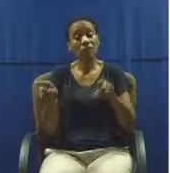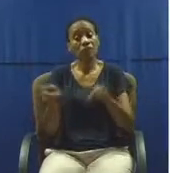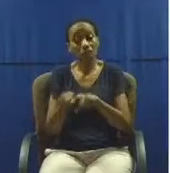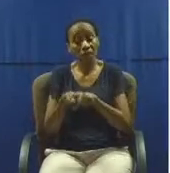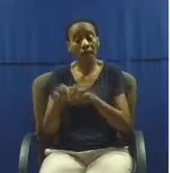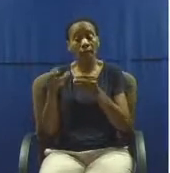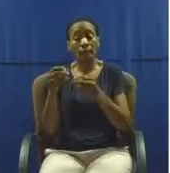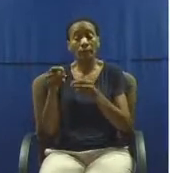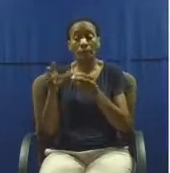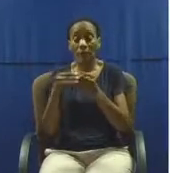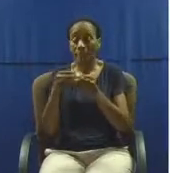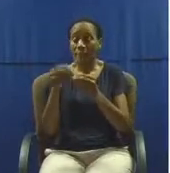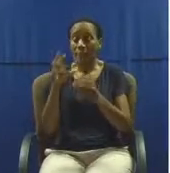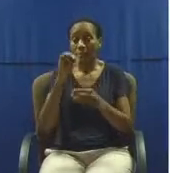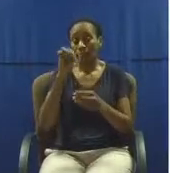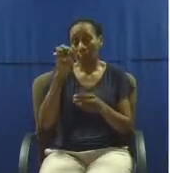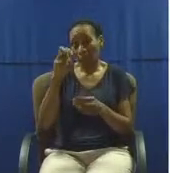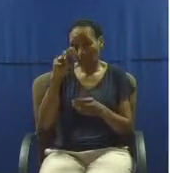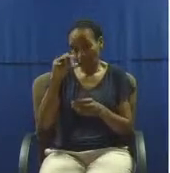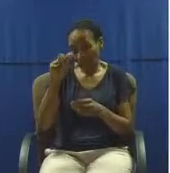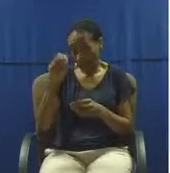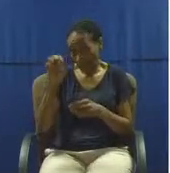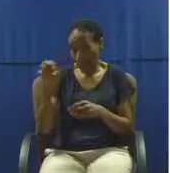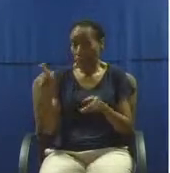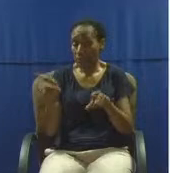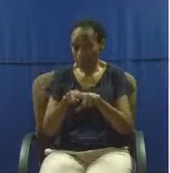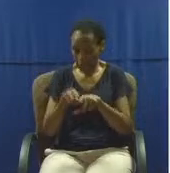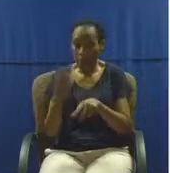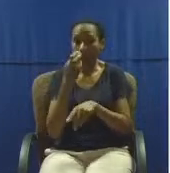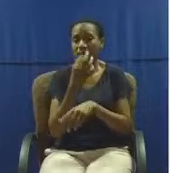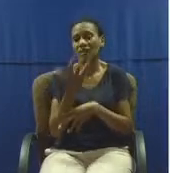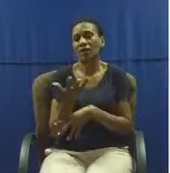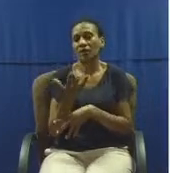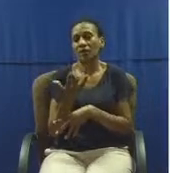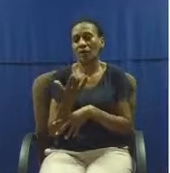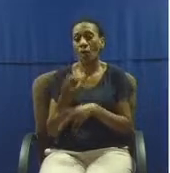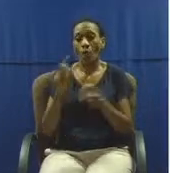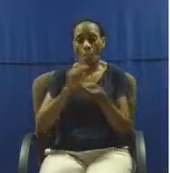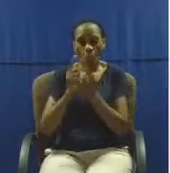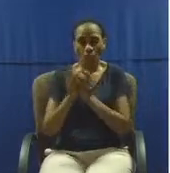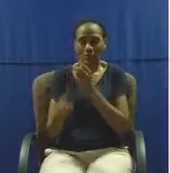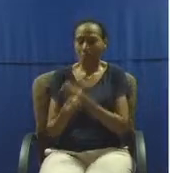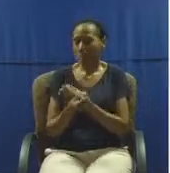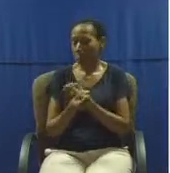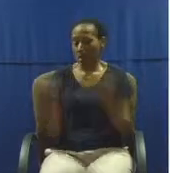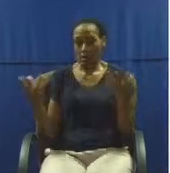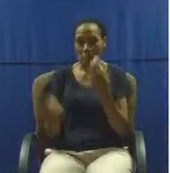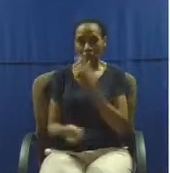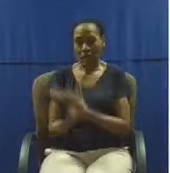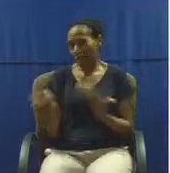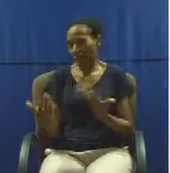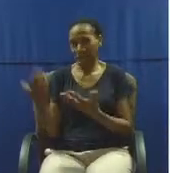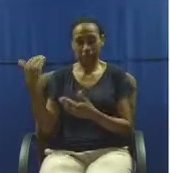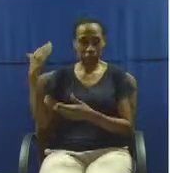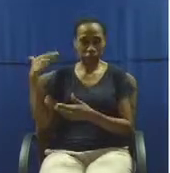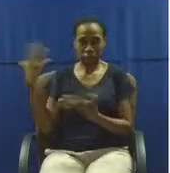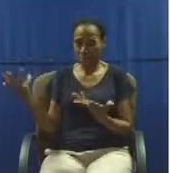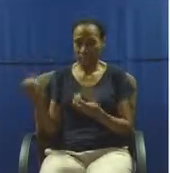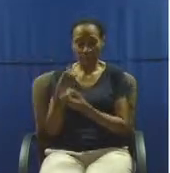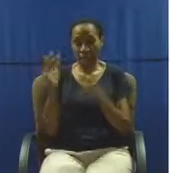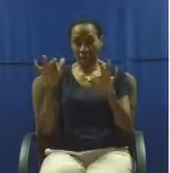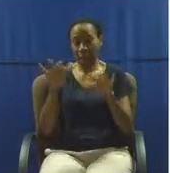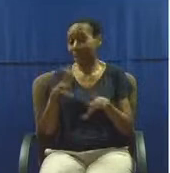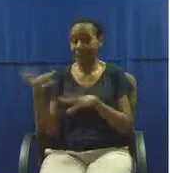to address, has left devastation. And some leaders of certain countries have also been